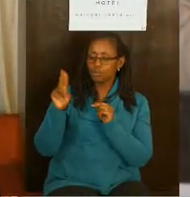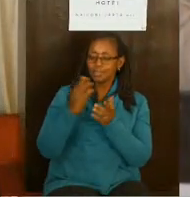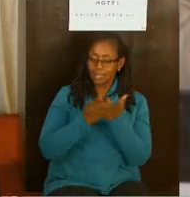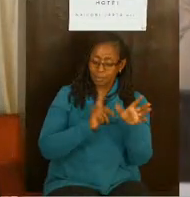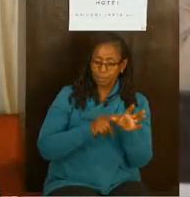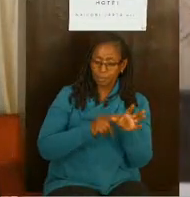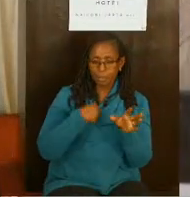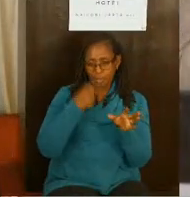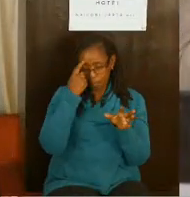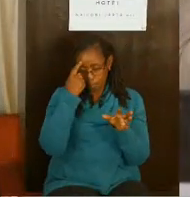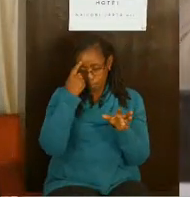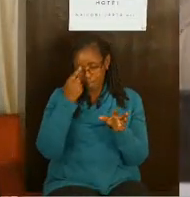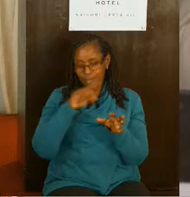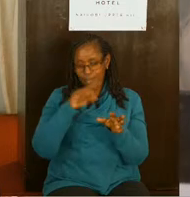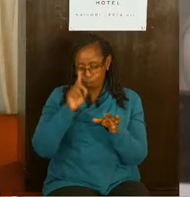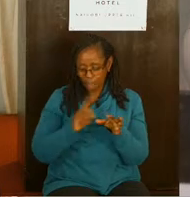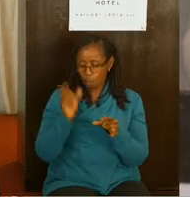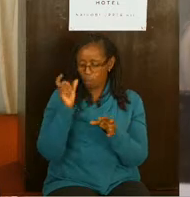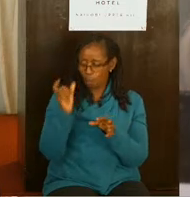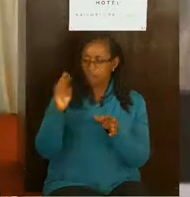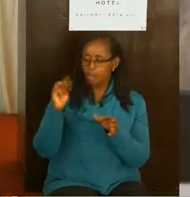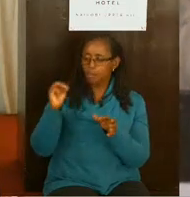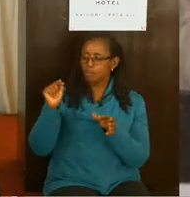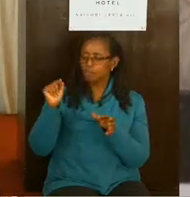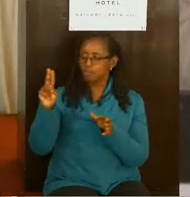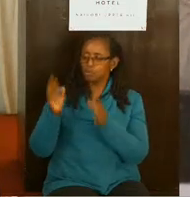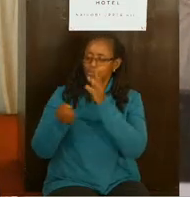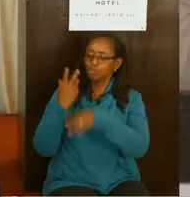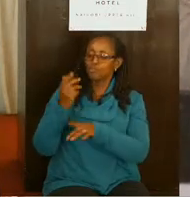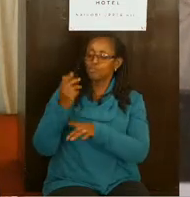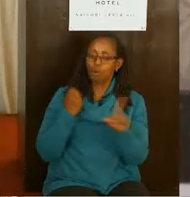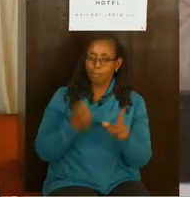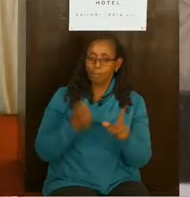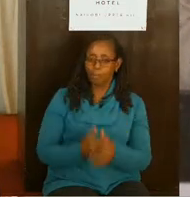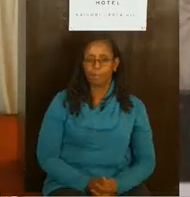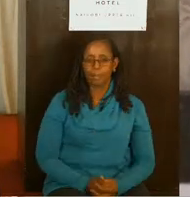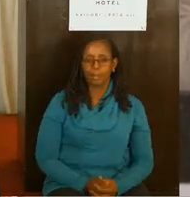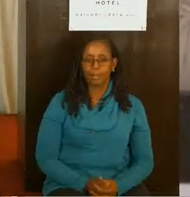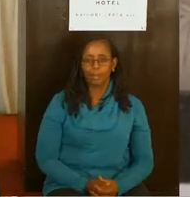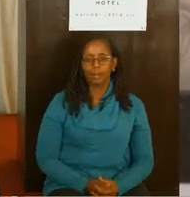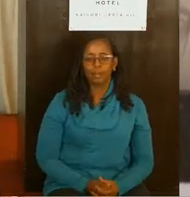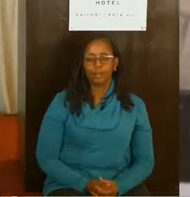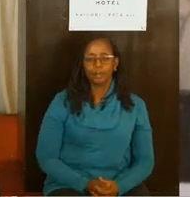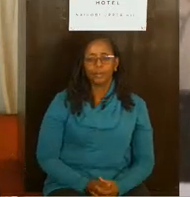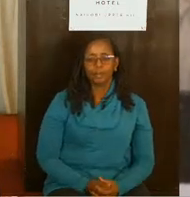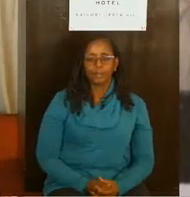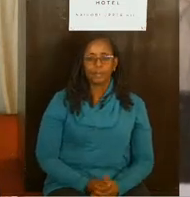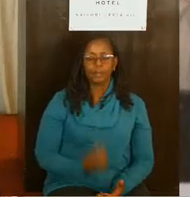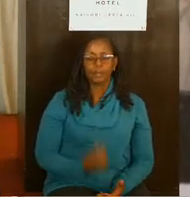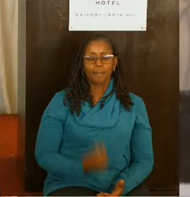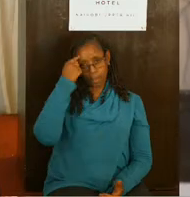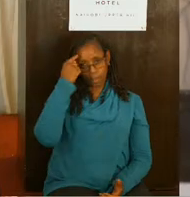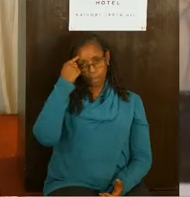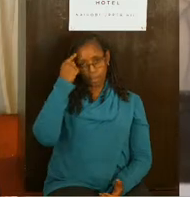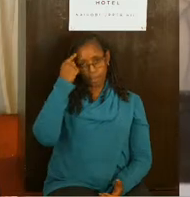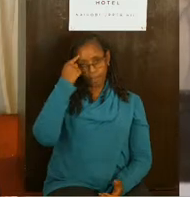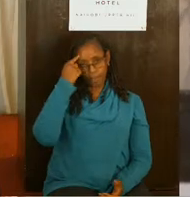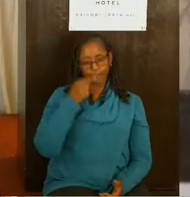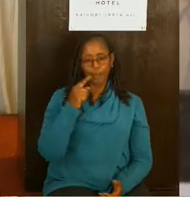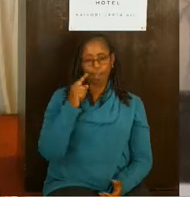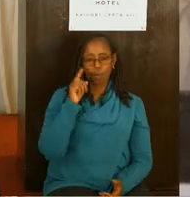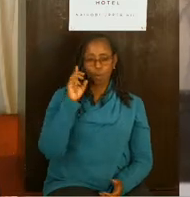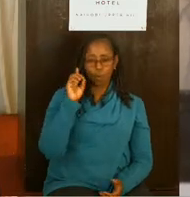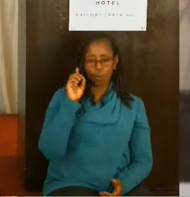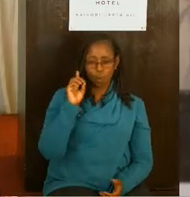think that is where Mutu comes from I tend to think that um one of the very